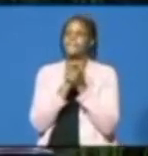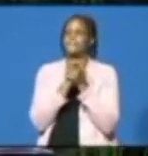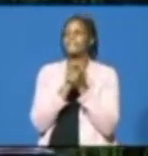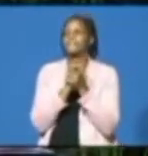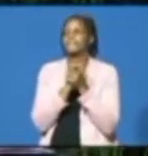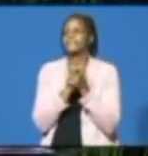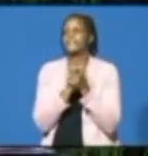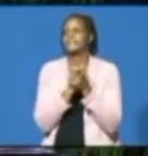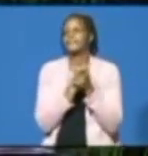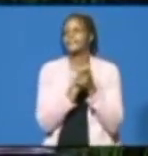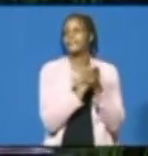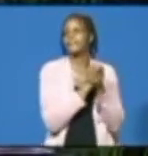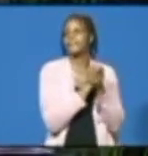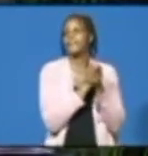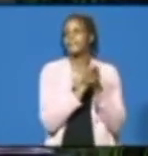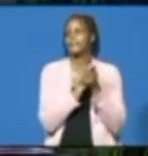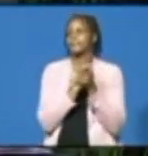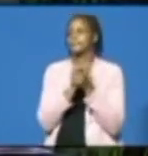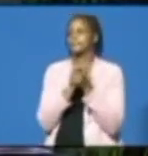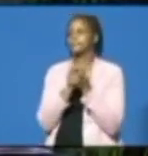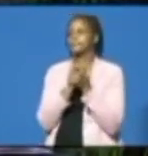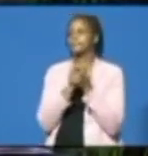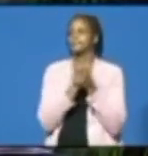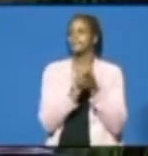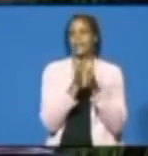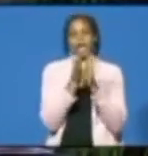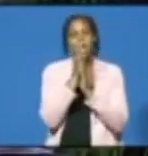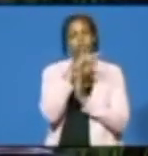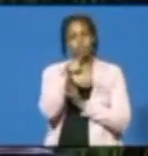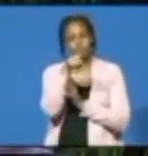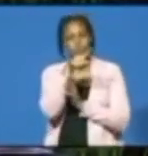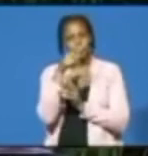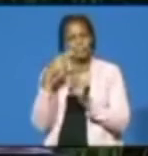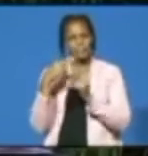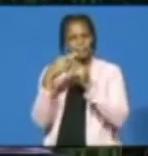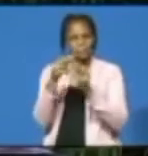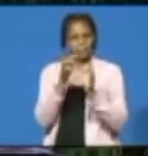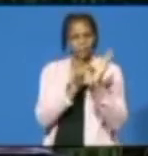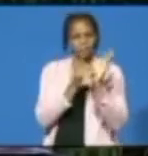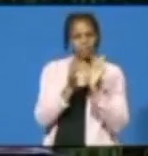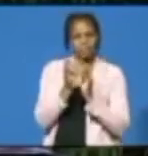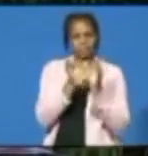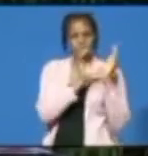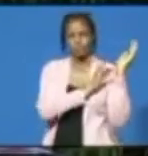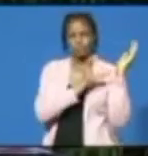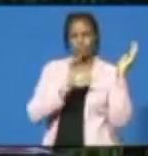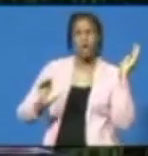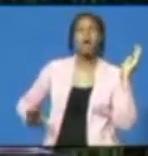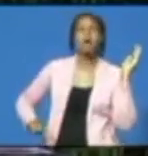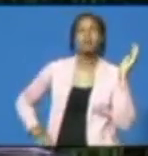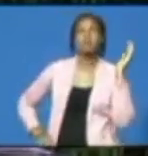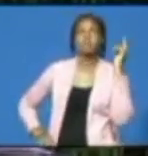I asked you, in the name of Jesus Christ of Nazareth,